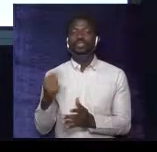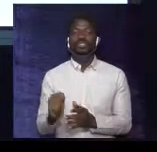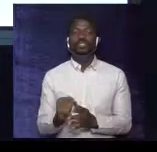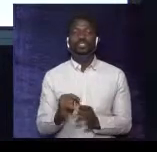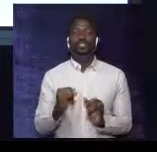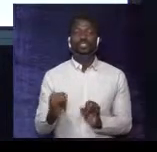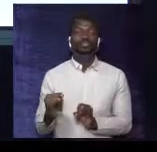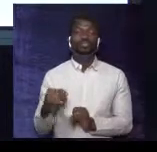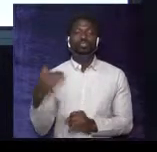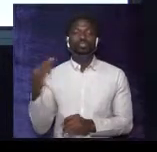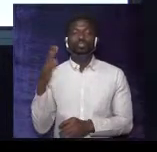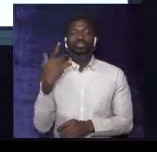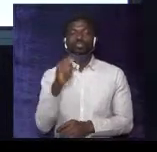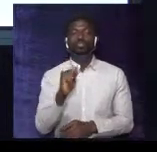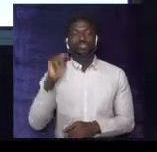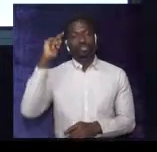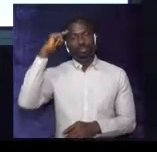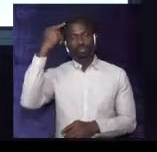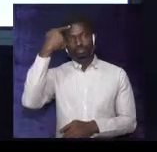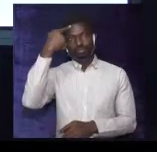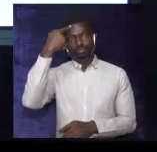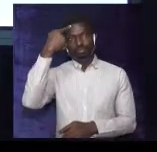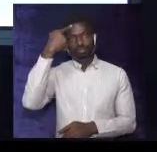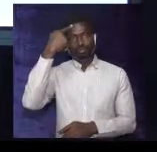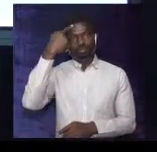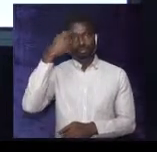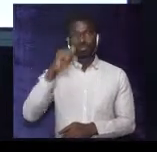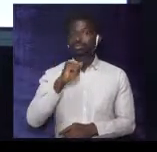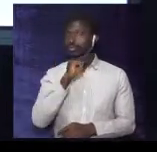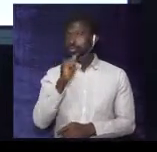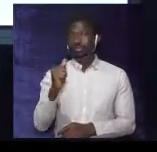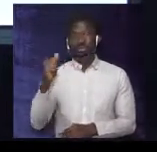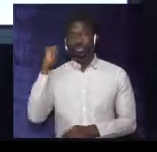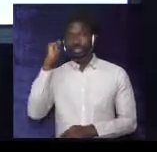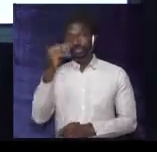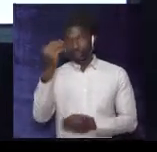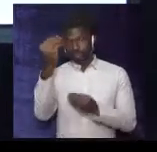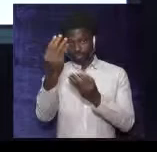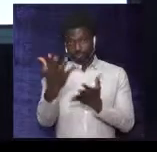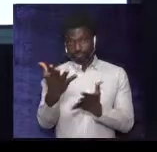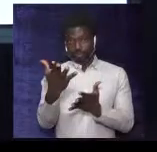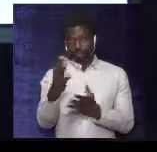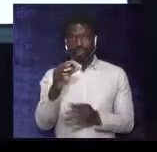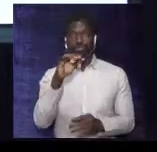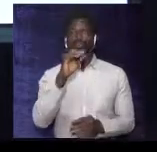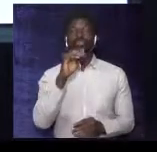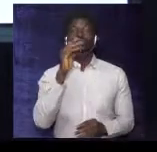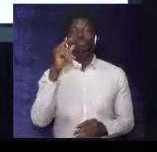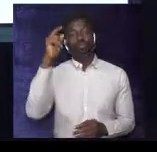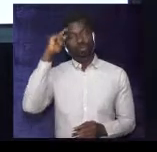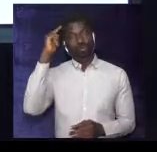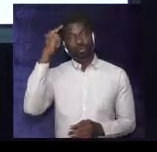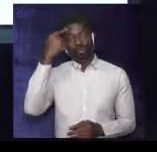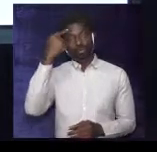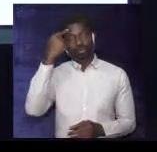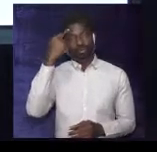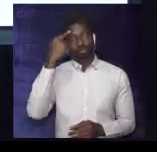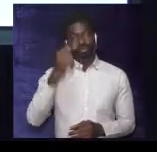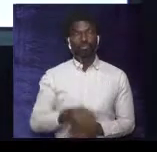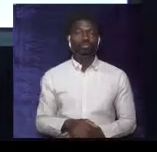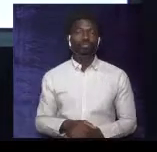negates the instruction of the government. We must not disobey the